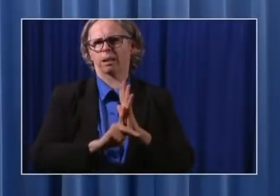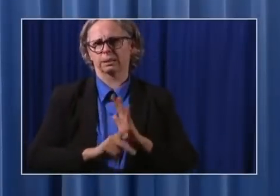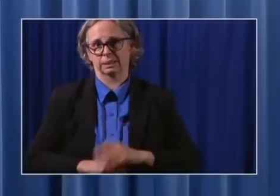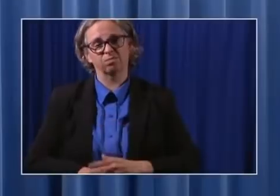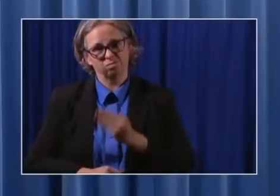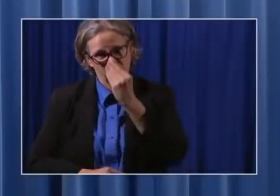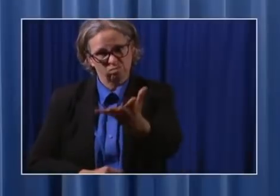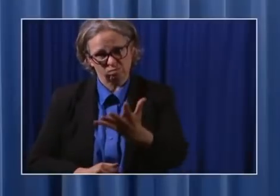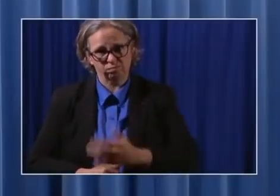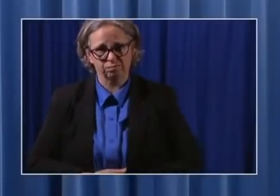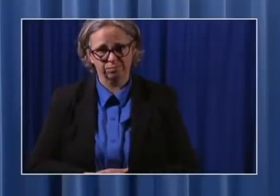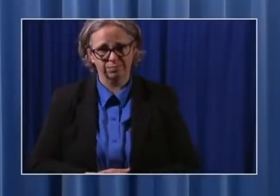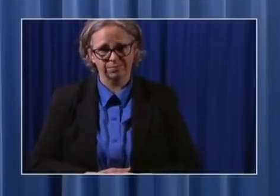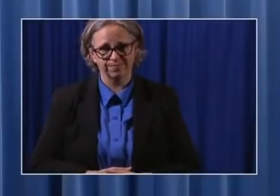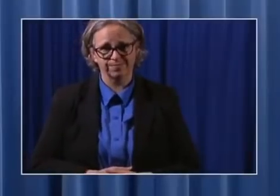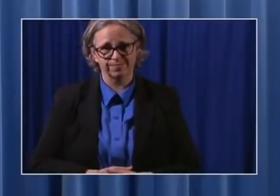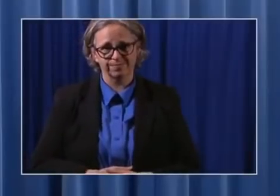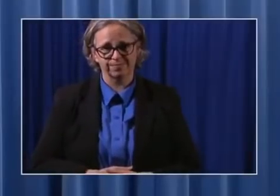Thank you.